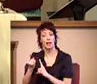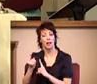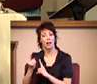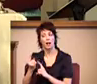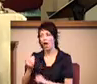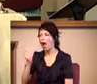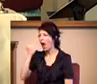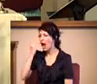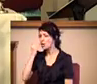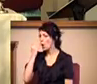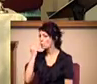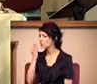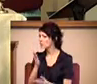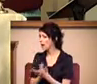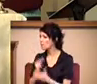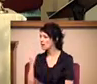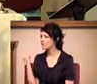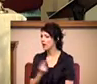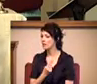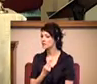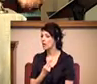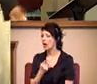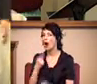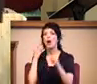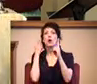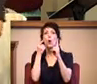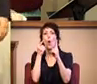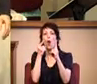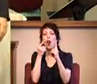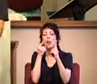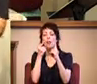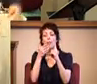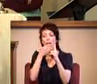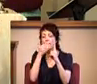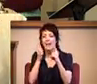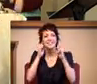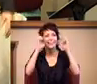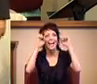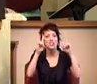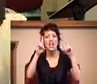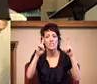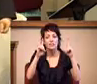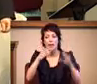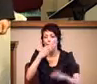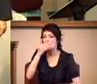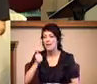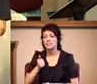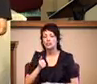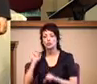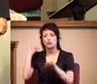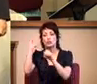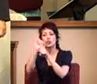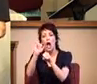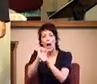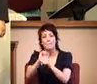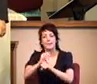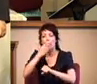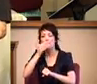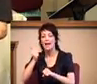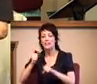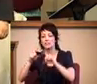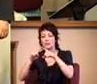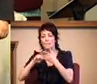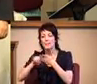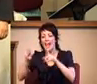I know some of us in here, our goal has been to get the best education so we can get the best job, so we can get the best